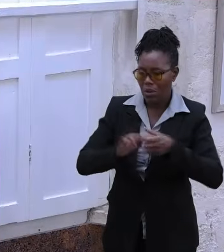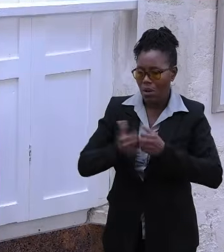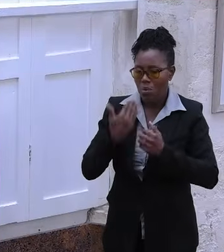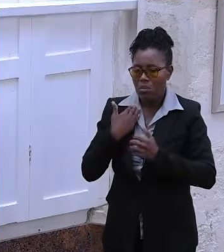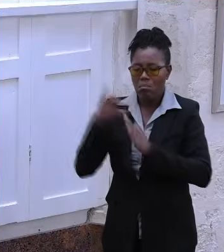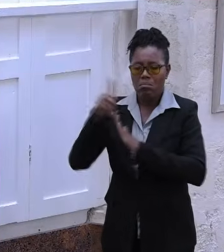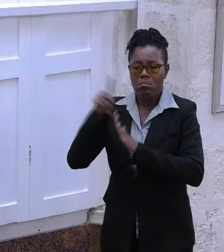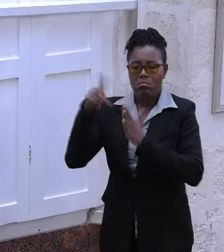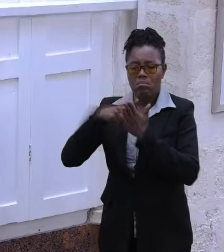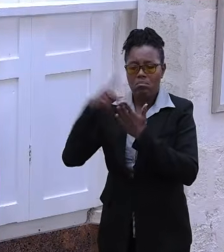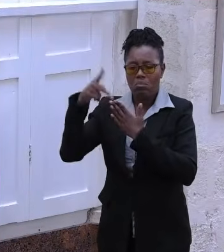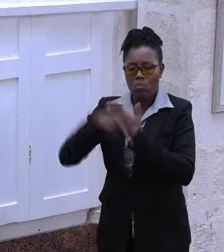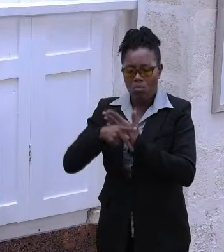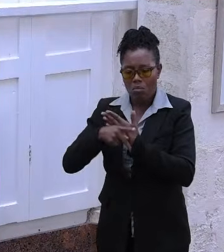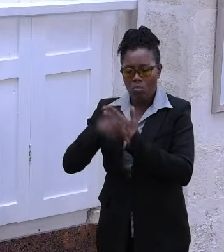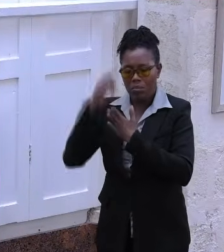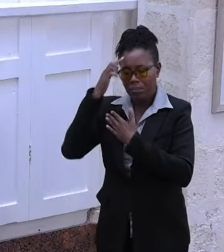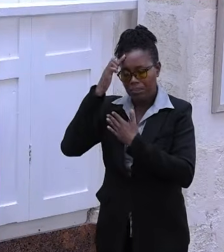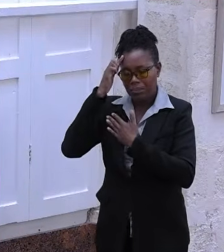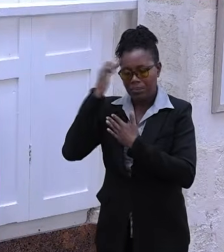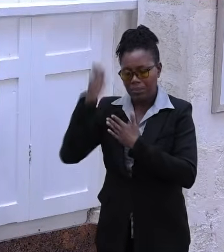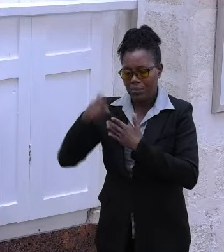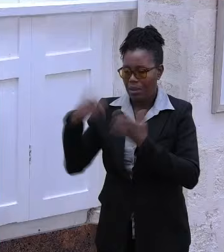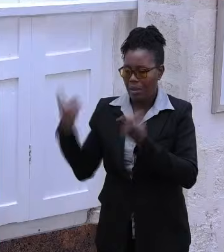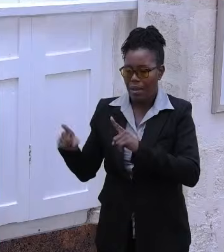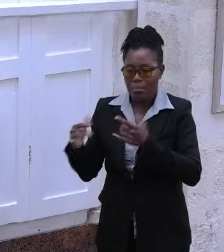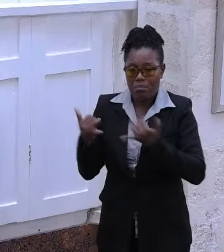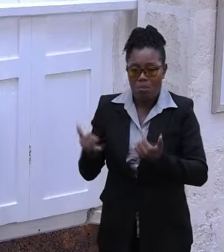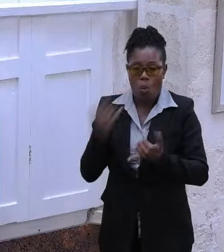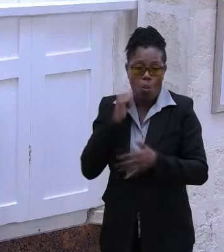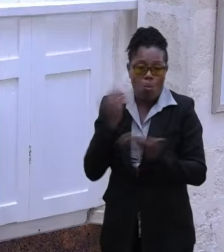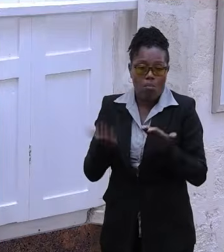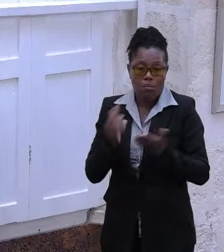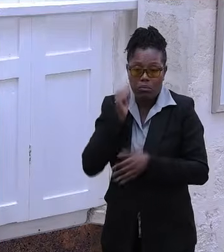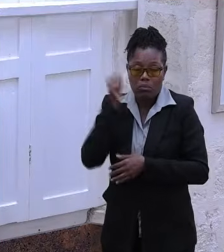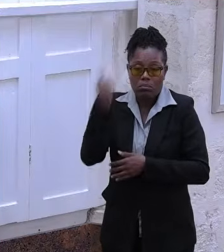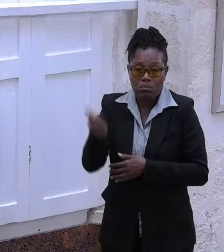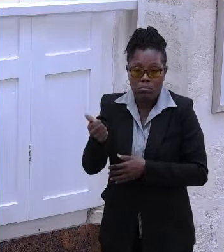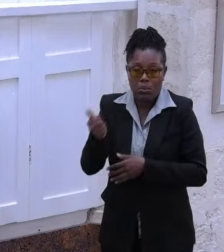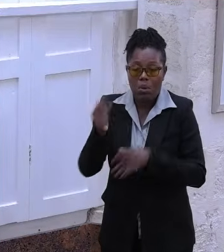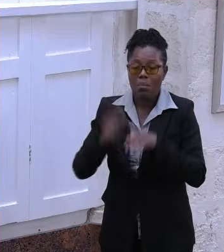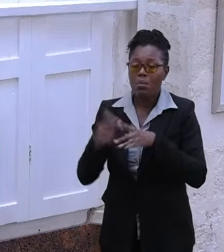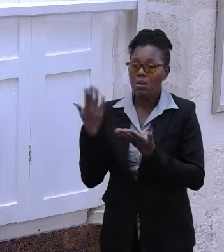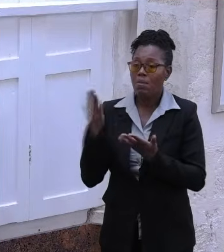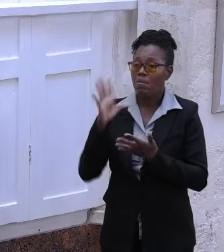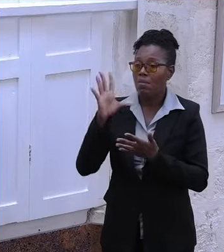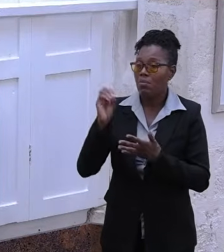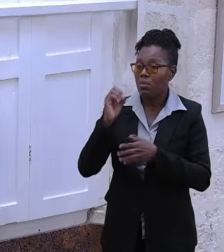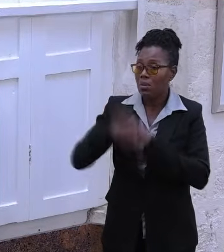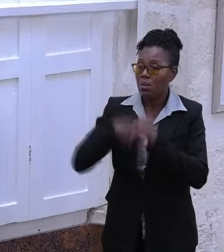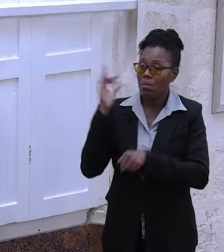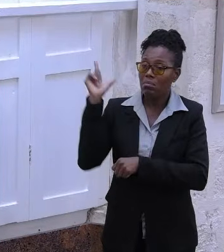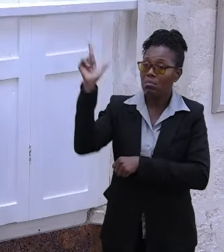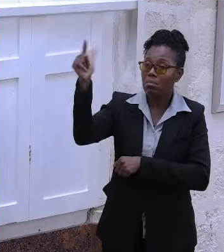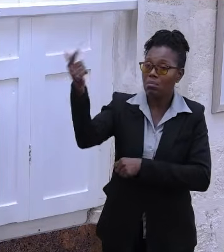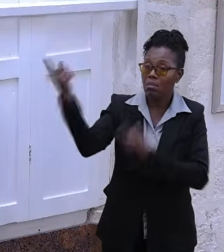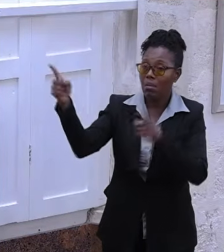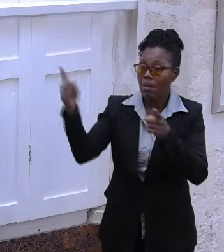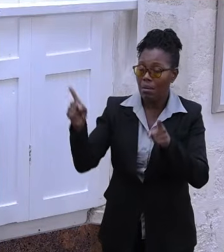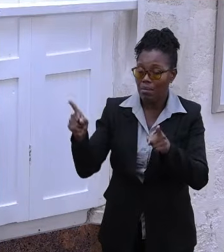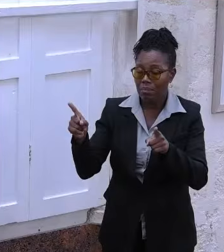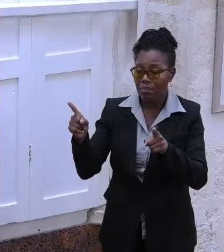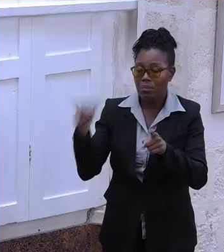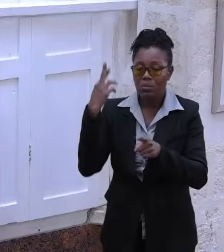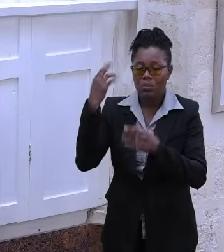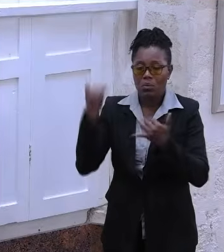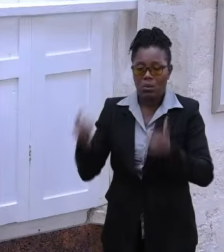program necessarily for what is going to happen today or tomorrow, but what's going to happen 50 years down the road? This is why this